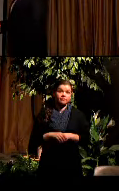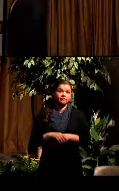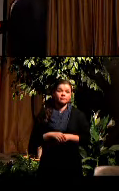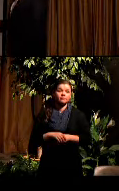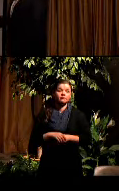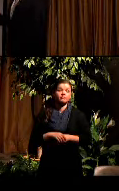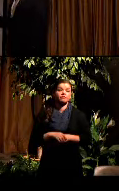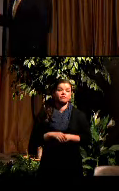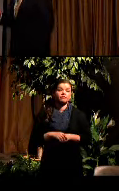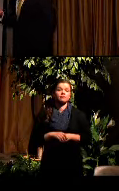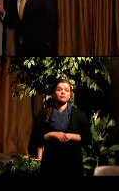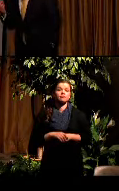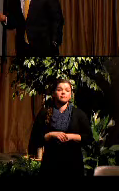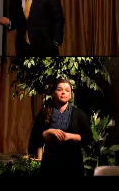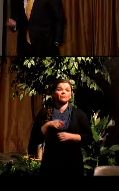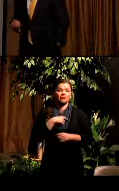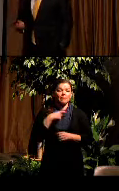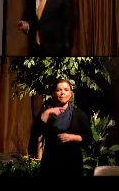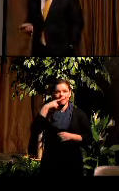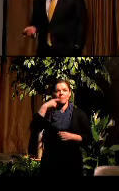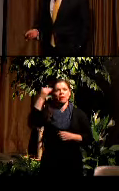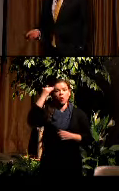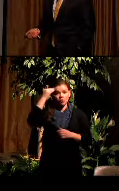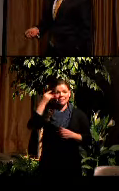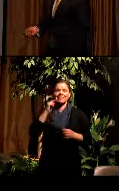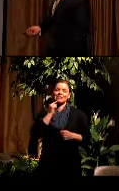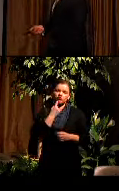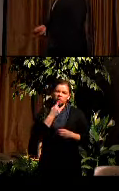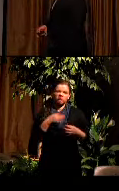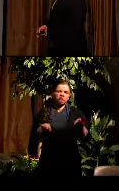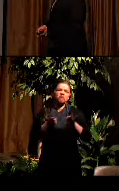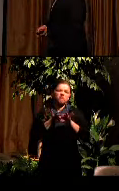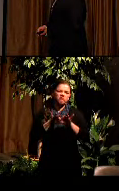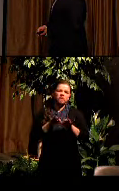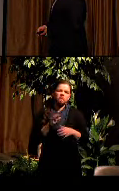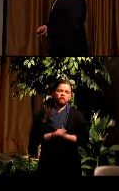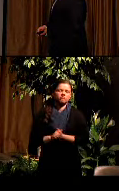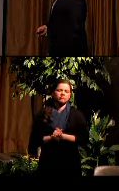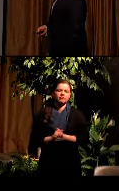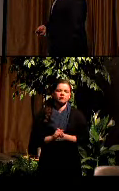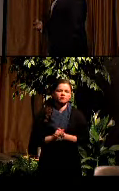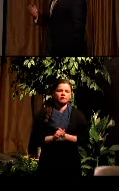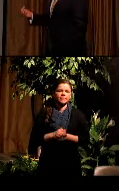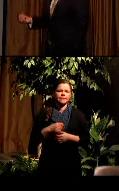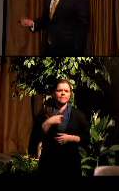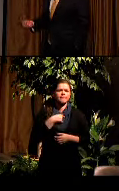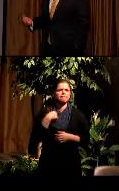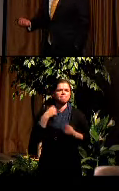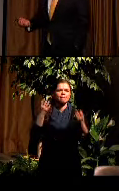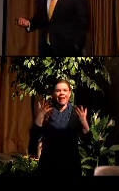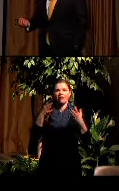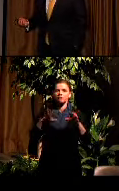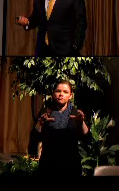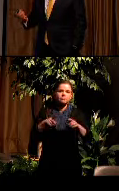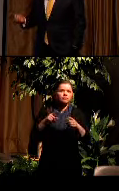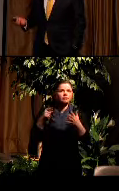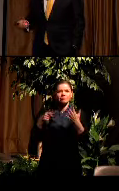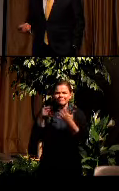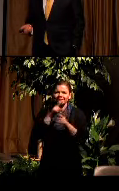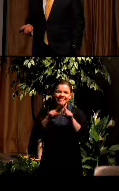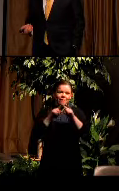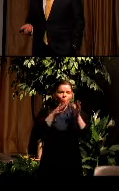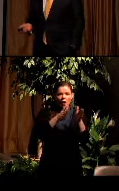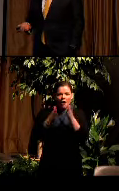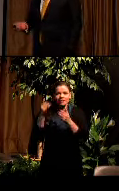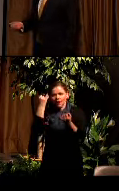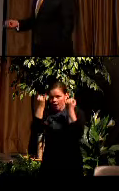really seriously. We do this in all sorts of innovative ways, and I'll tell you a little bit about what we do. At the essence of a lot of our science and what makes